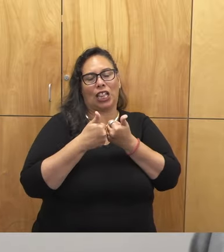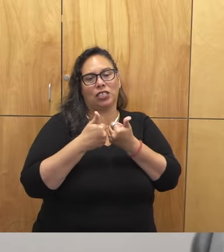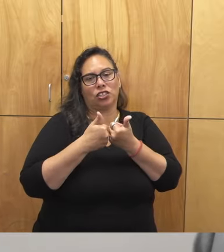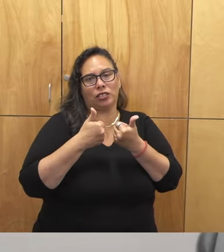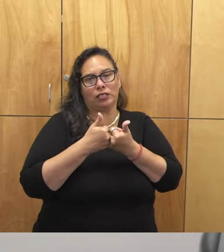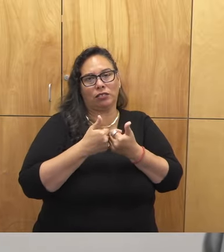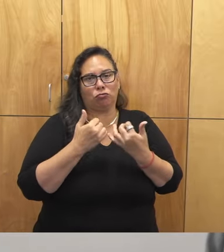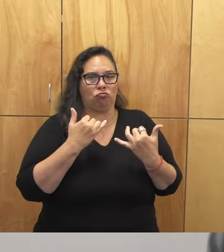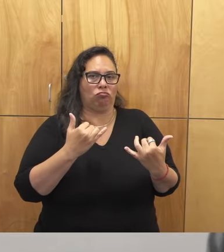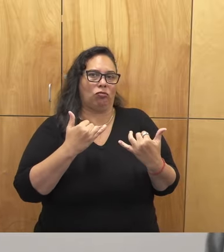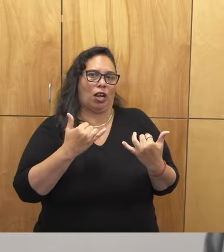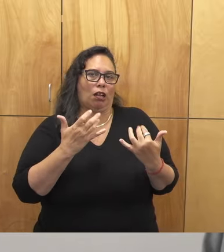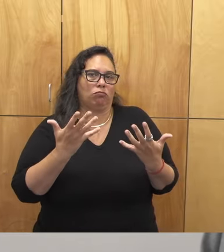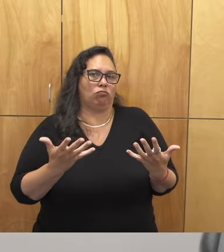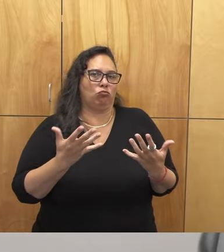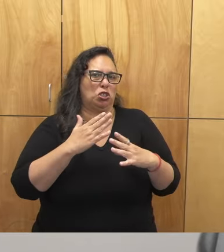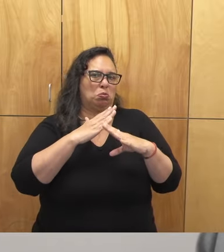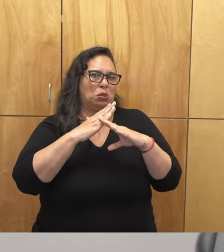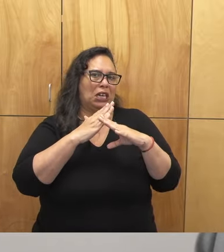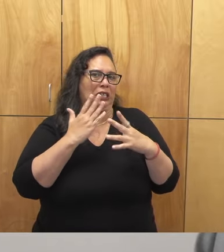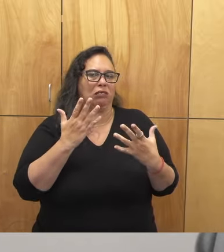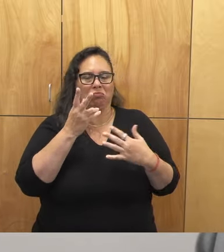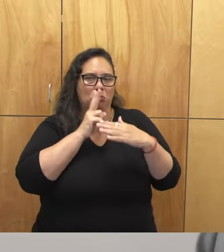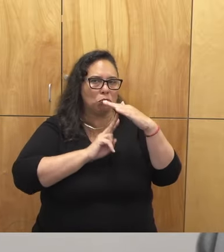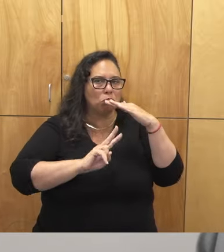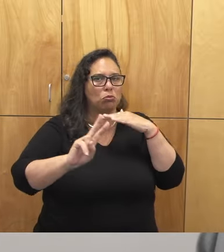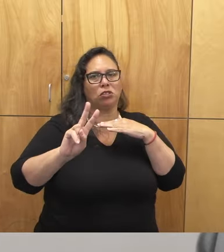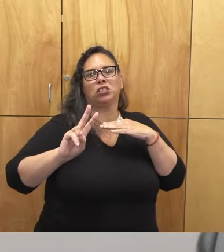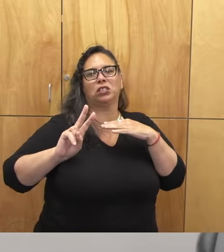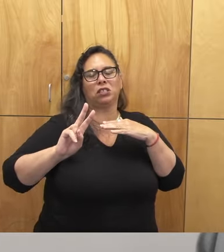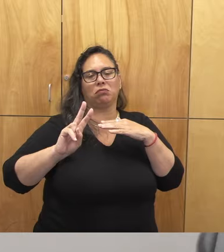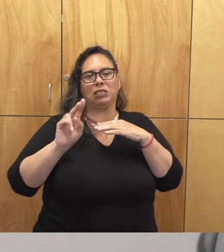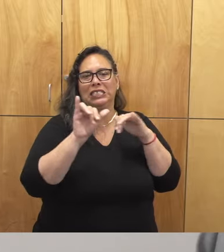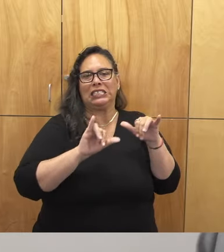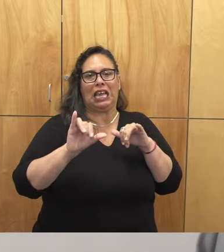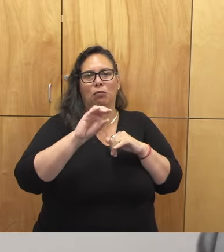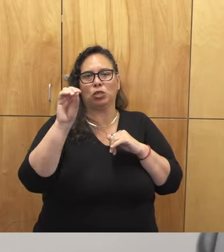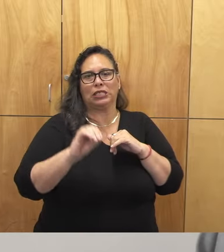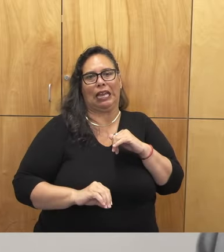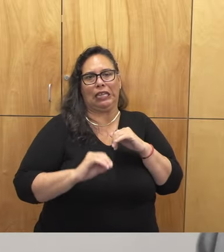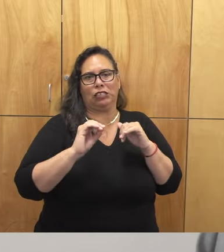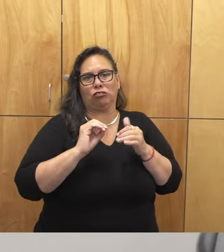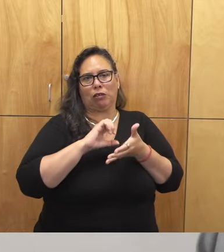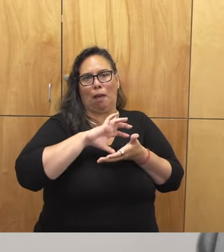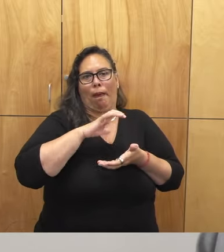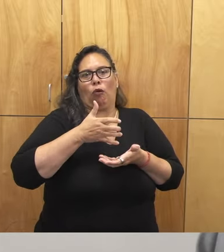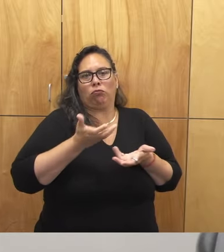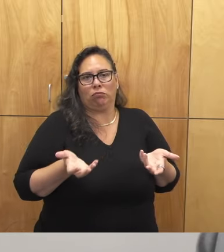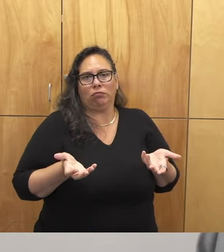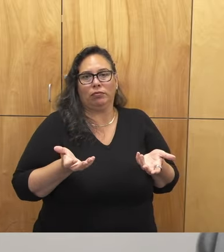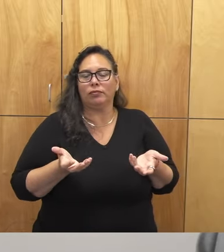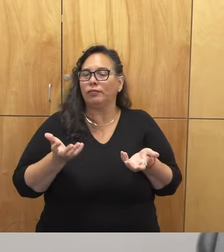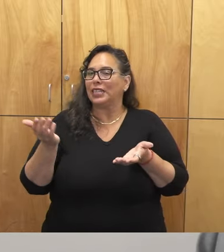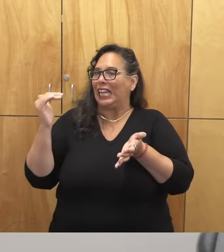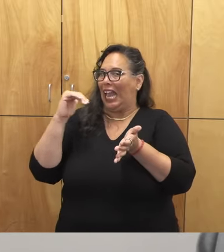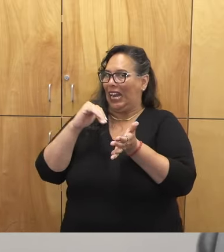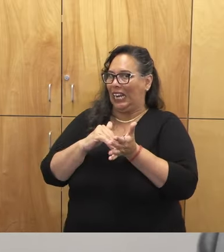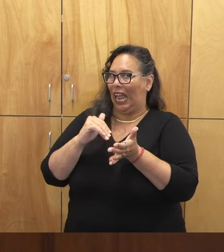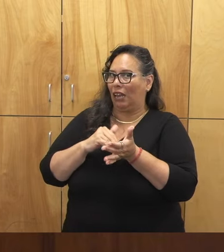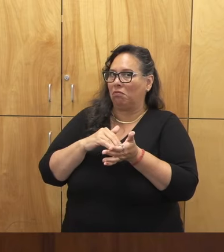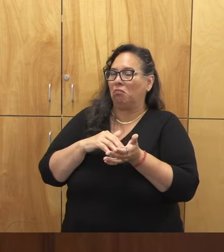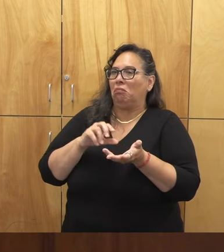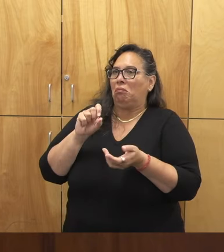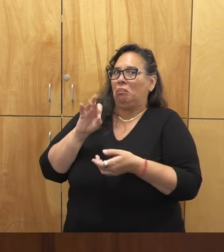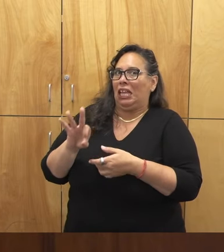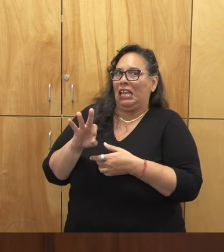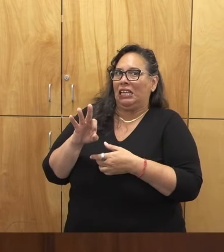at this time, we're just projecting the same percentage amount. Yeah. I mean, again, still expecting that we unless something happens beyond